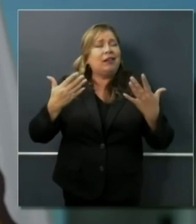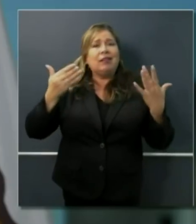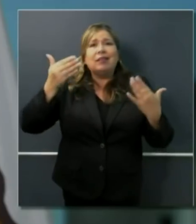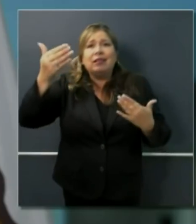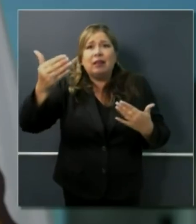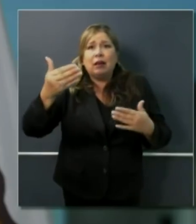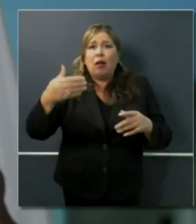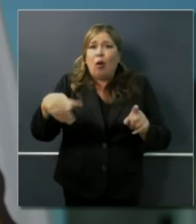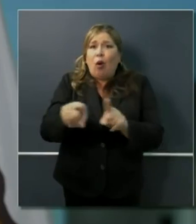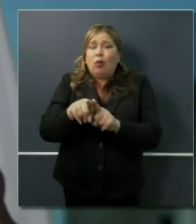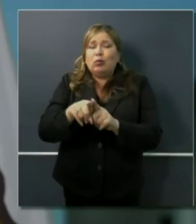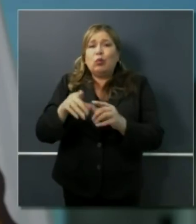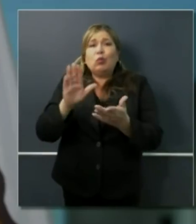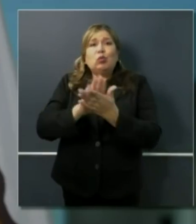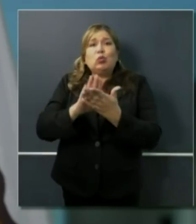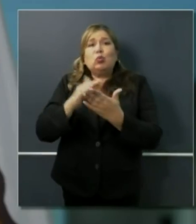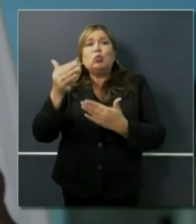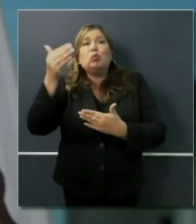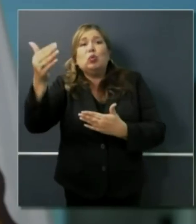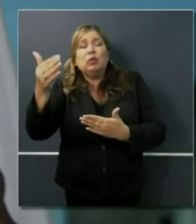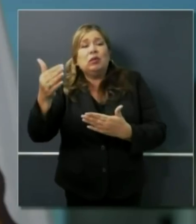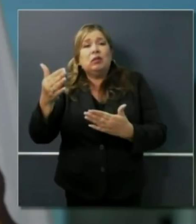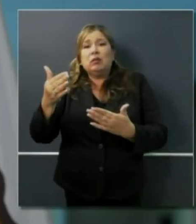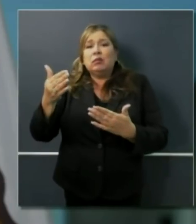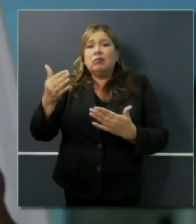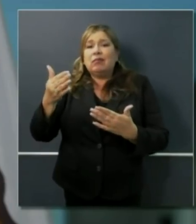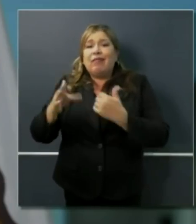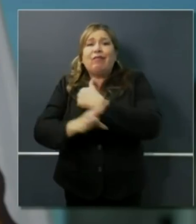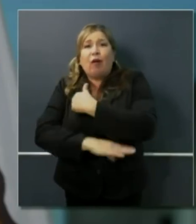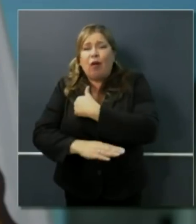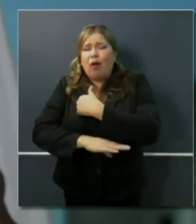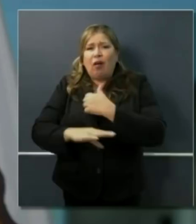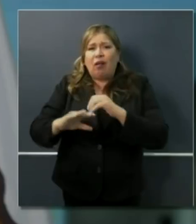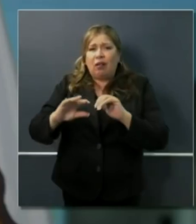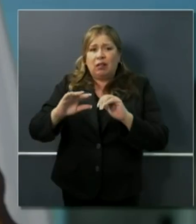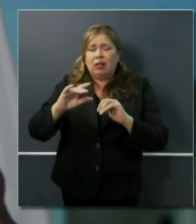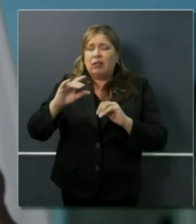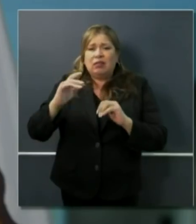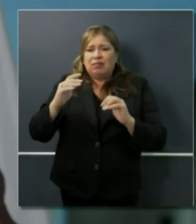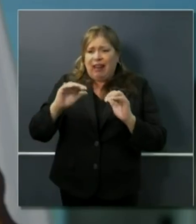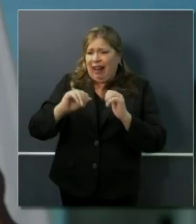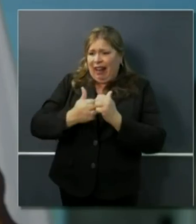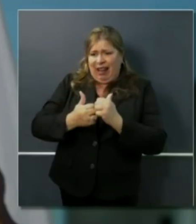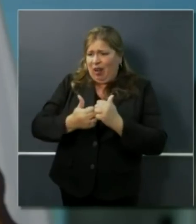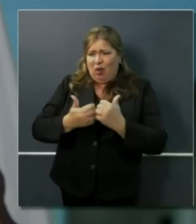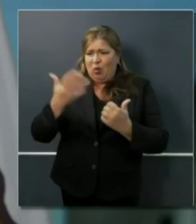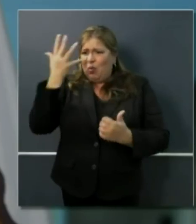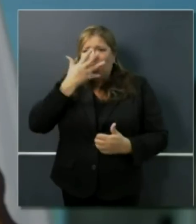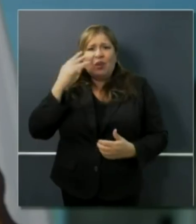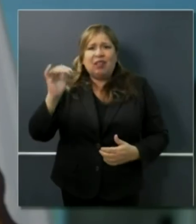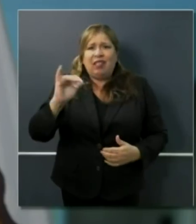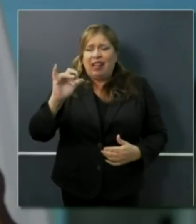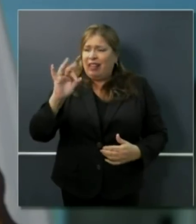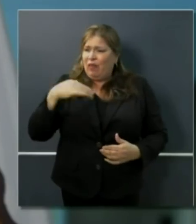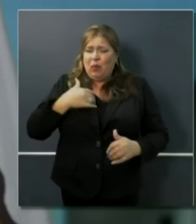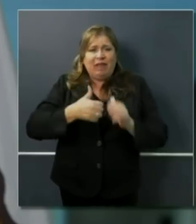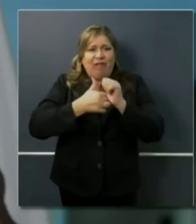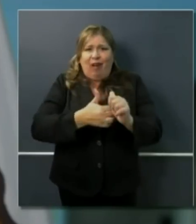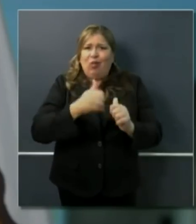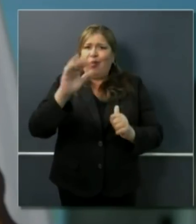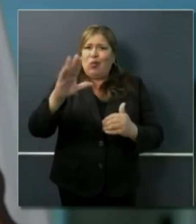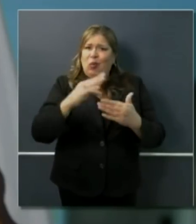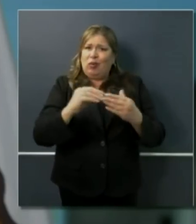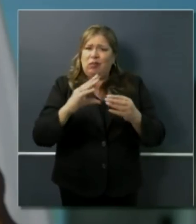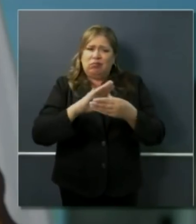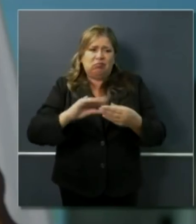the school year in the fall look different for California students if we meet all these measures and we're able to start, doing some of what you've talked about? No, I